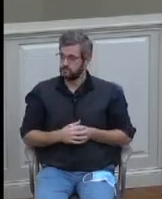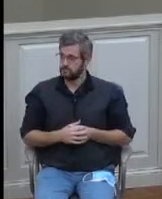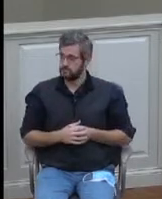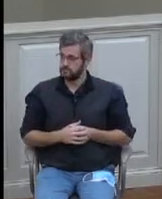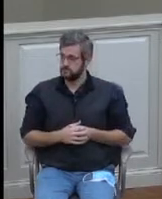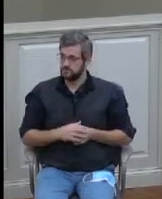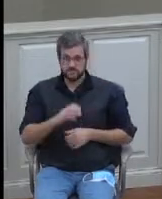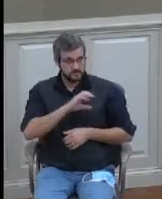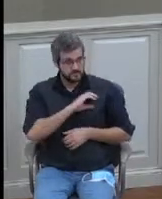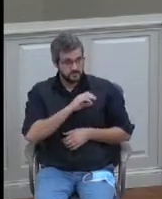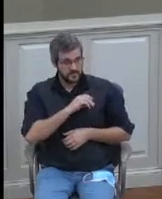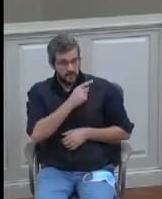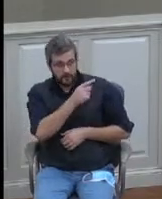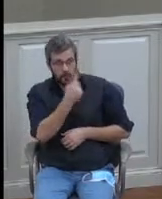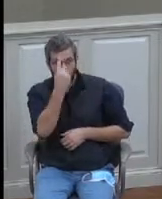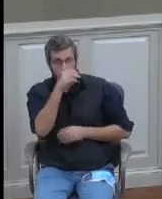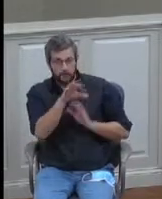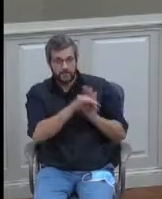to choose from? Is that it?